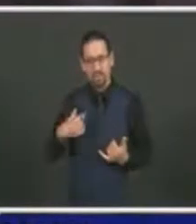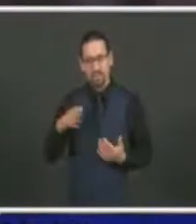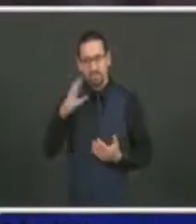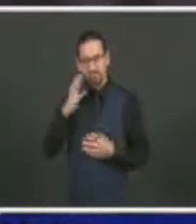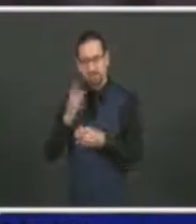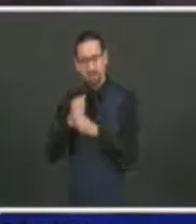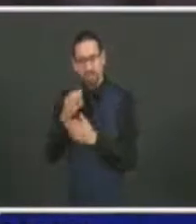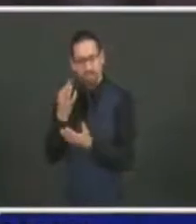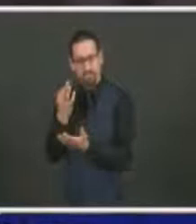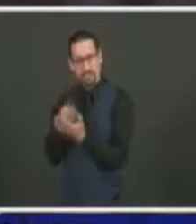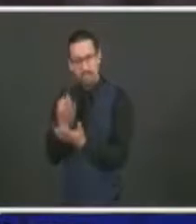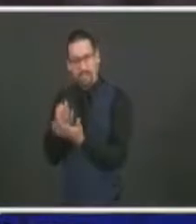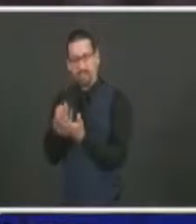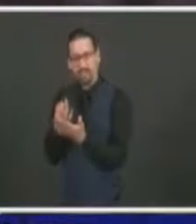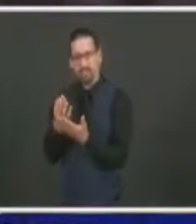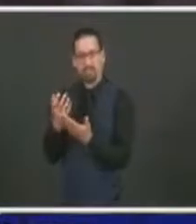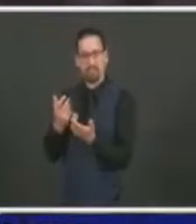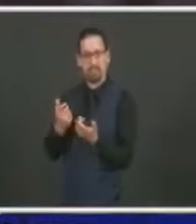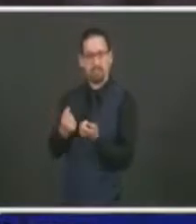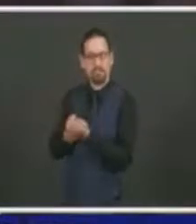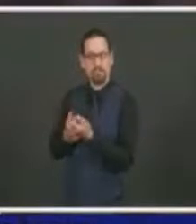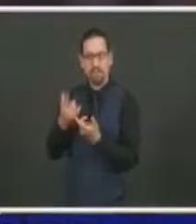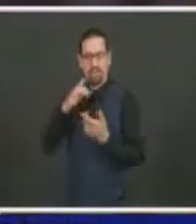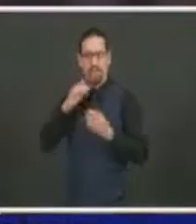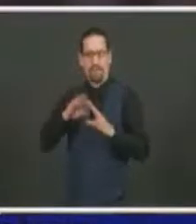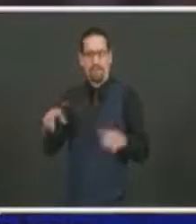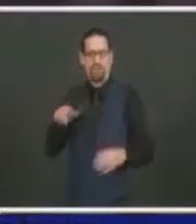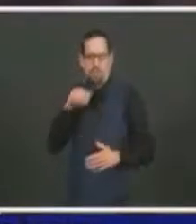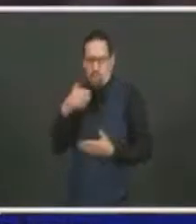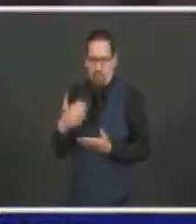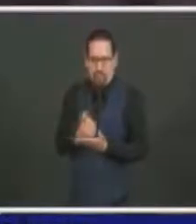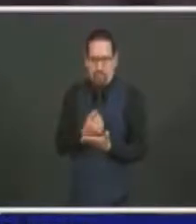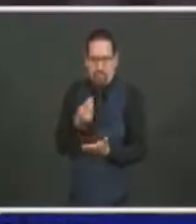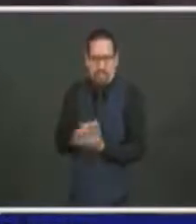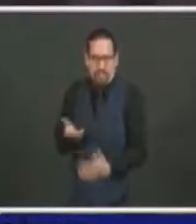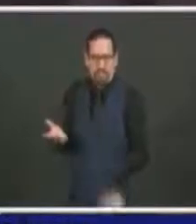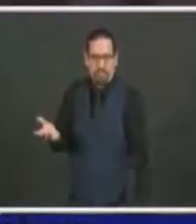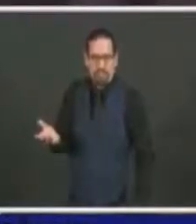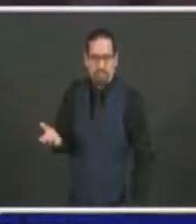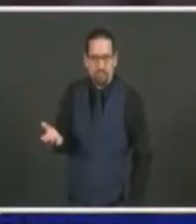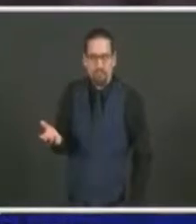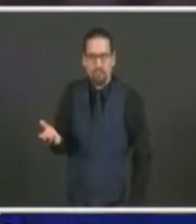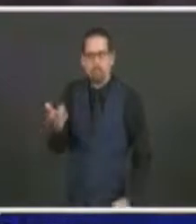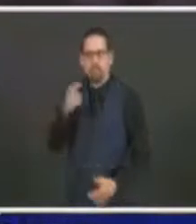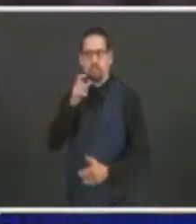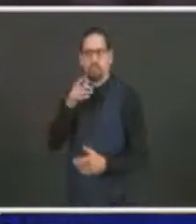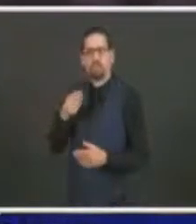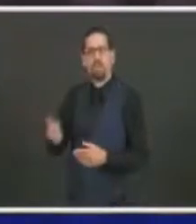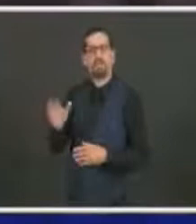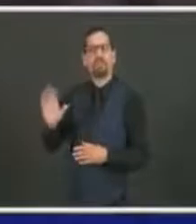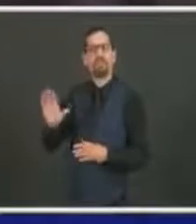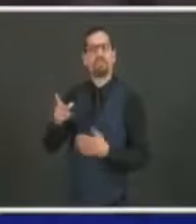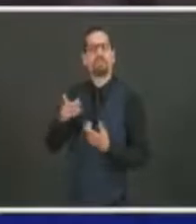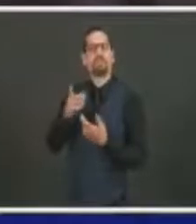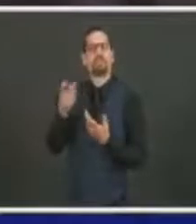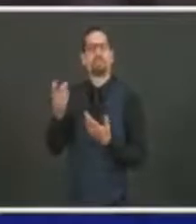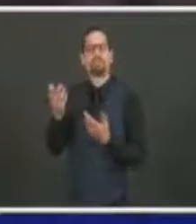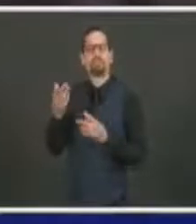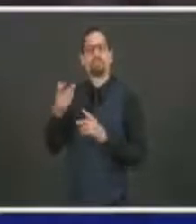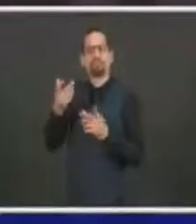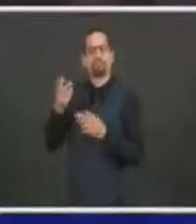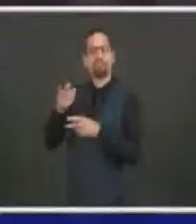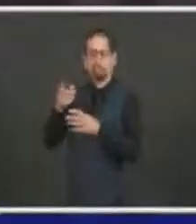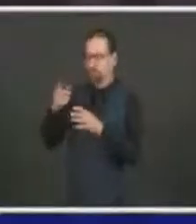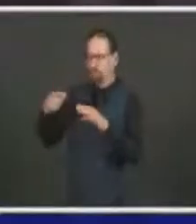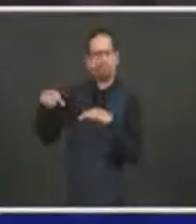in the event of a tax shortfall based on revenues within the TIF district, who will pay the shortfall? There's a bunch of